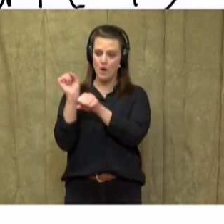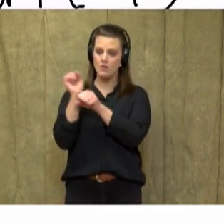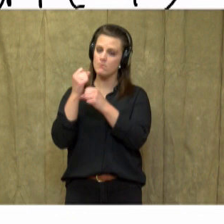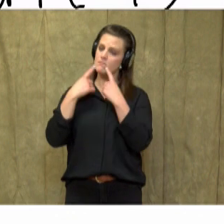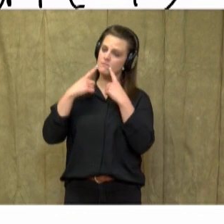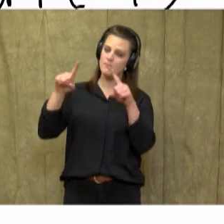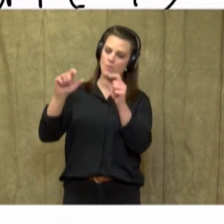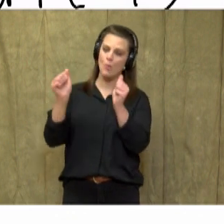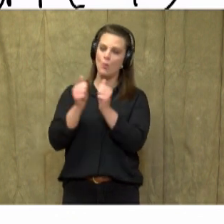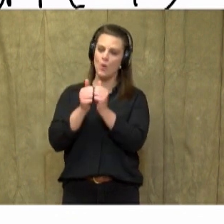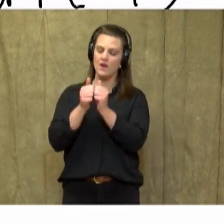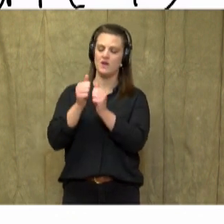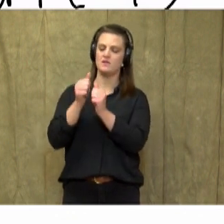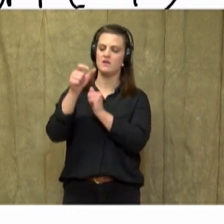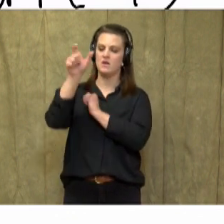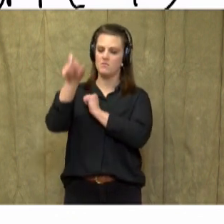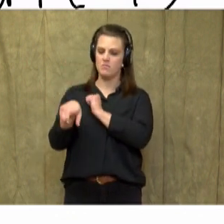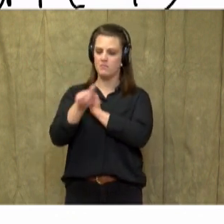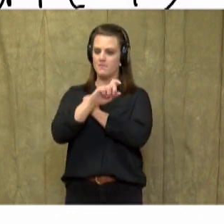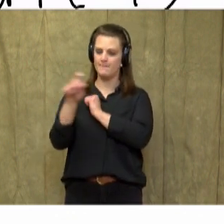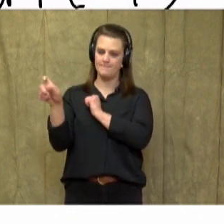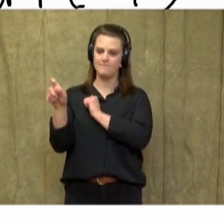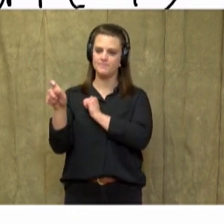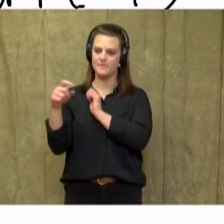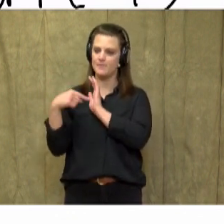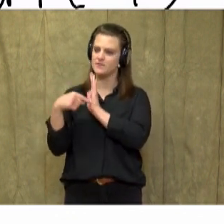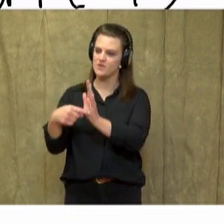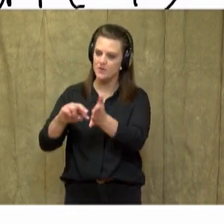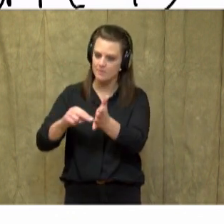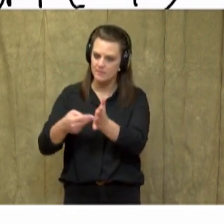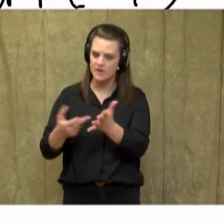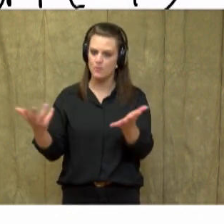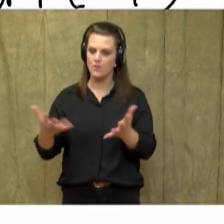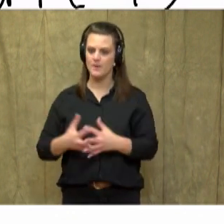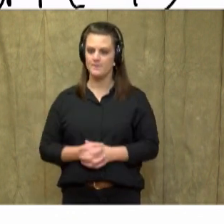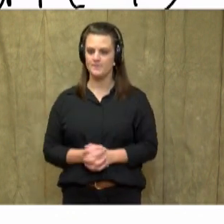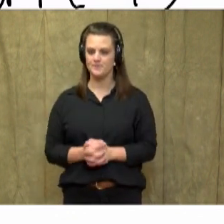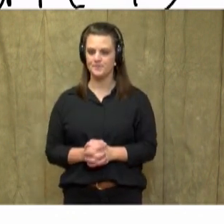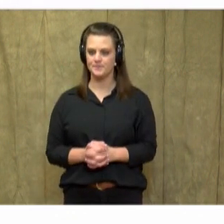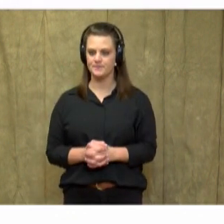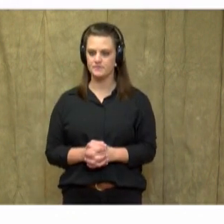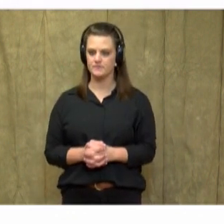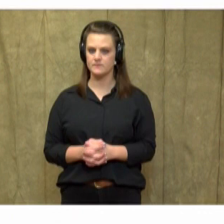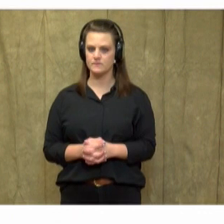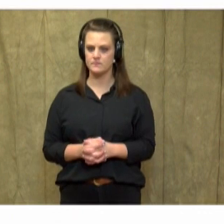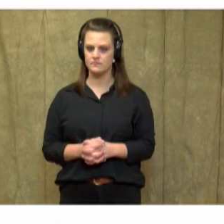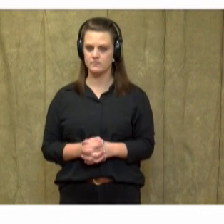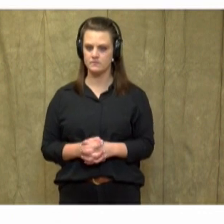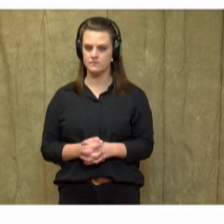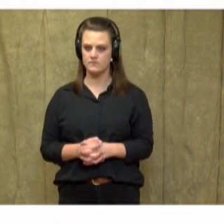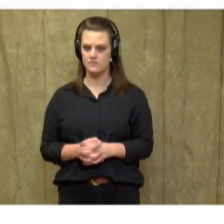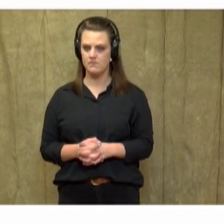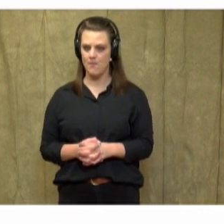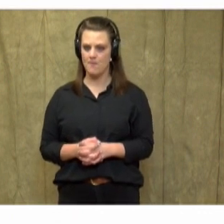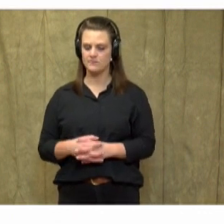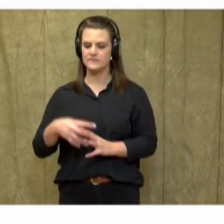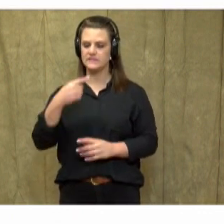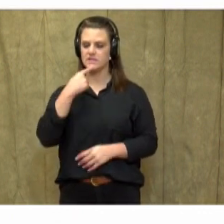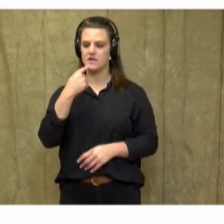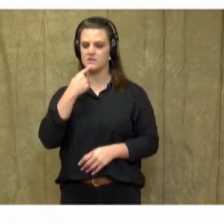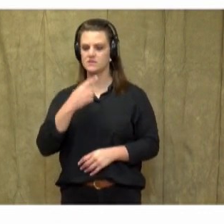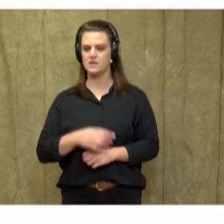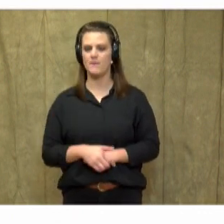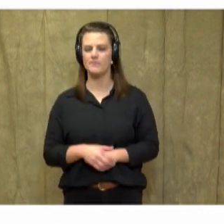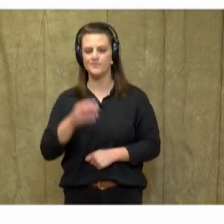with coordinate grids. And I'm going to show you just what that means. Let's take a look together. It says